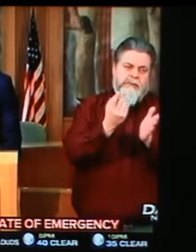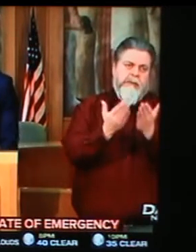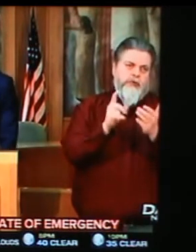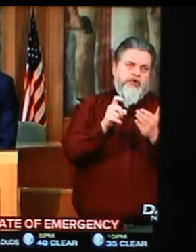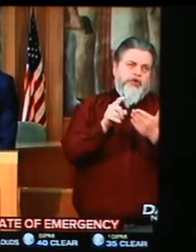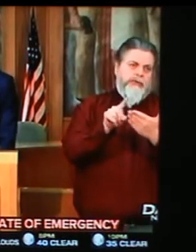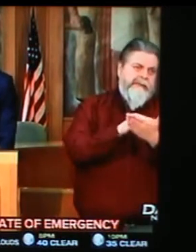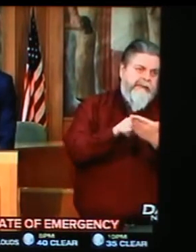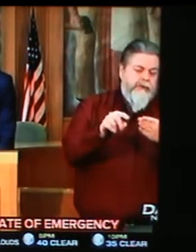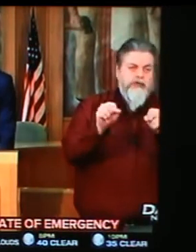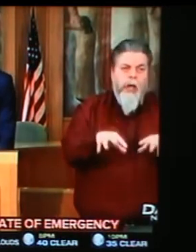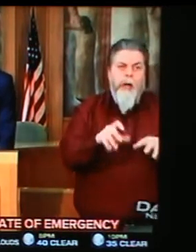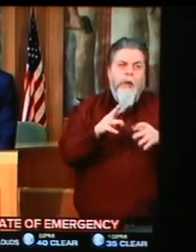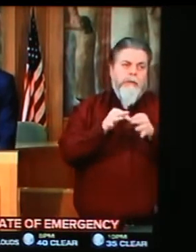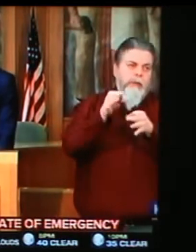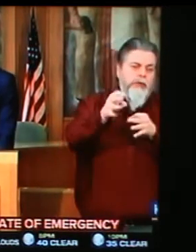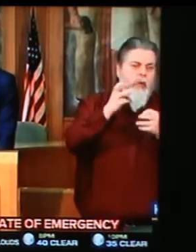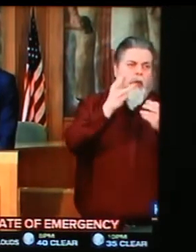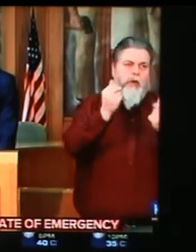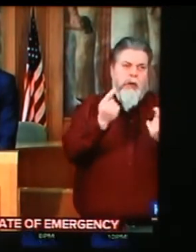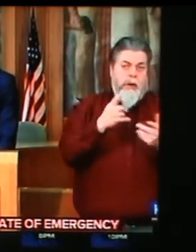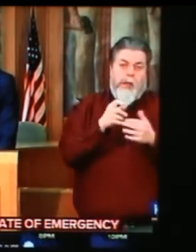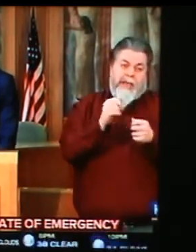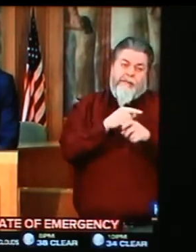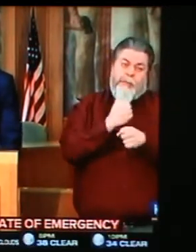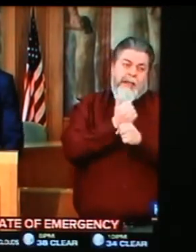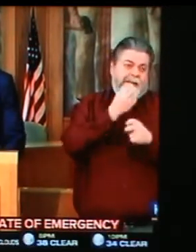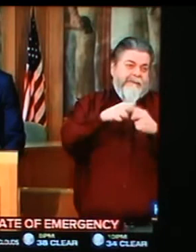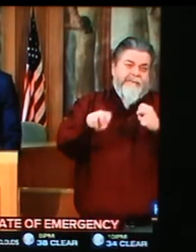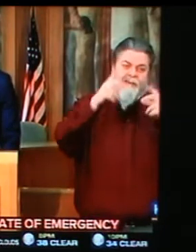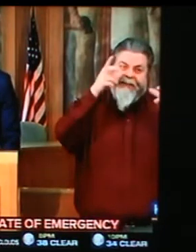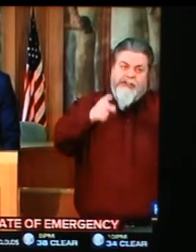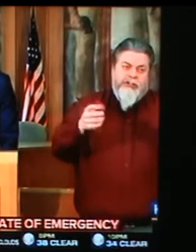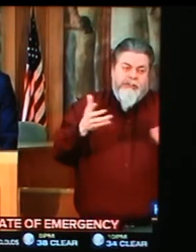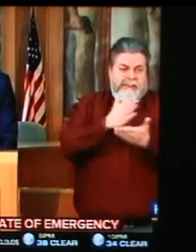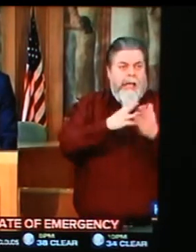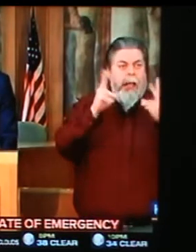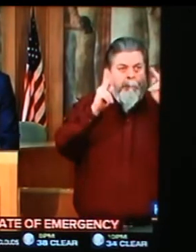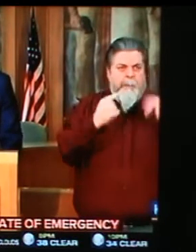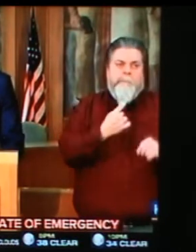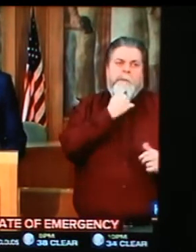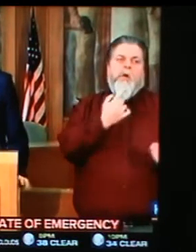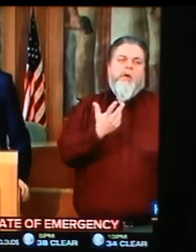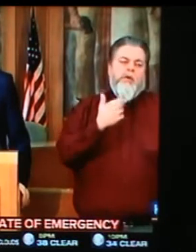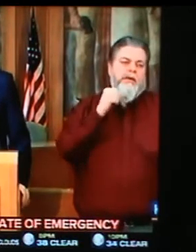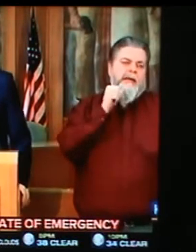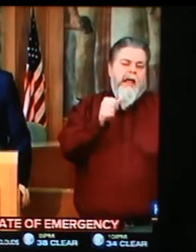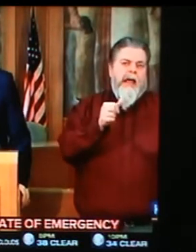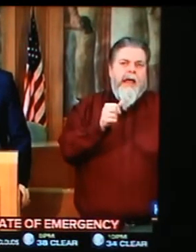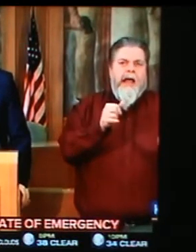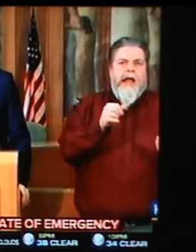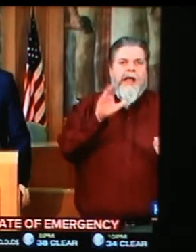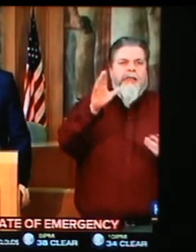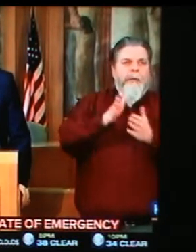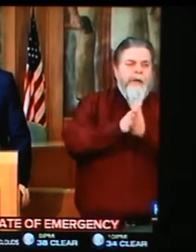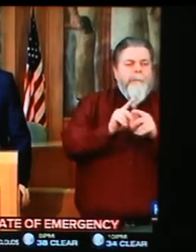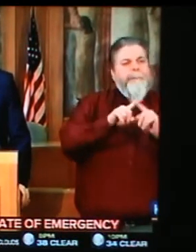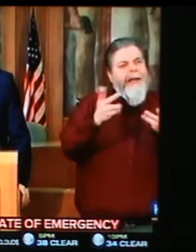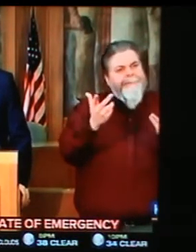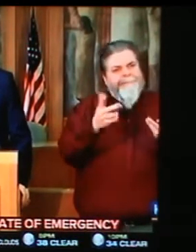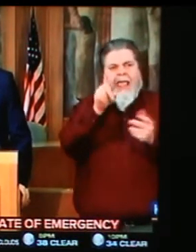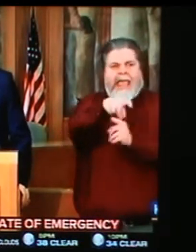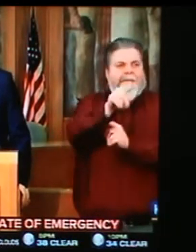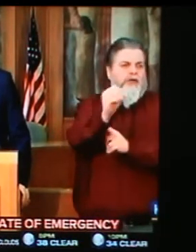some tough decisions we've had to make because of this. There's some disappointed people because of this, but it's the right move based